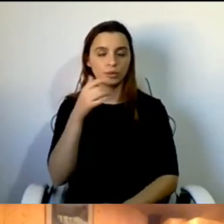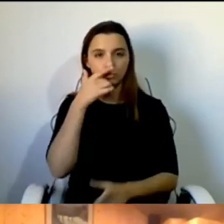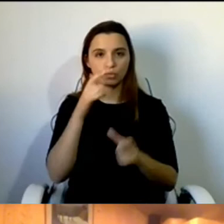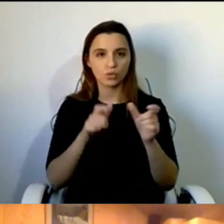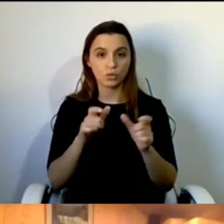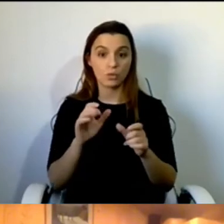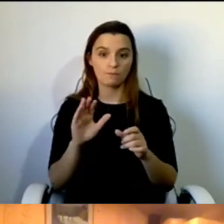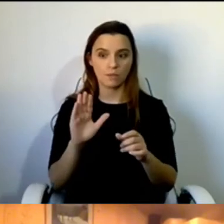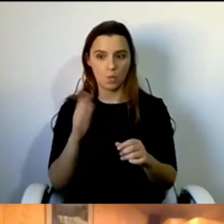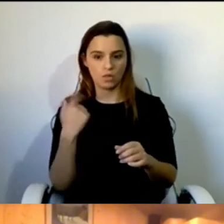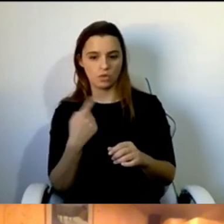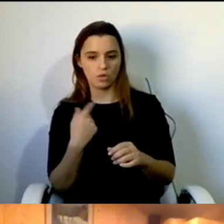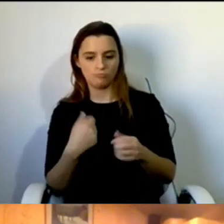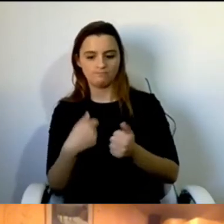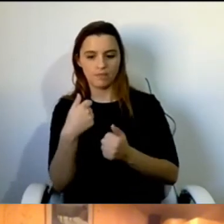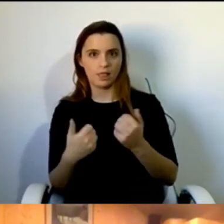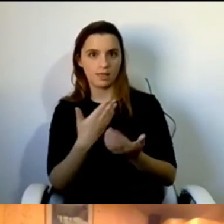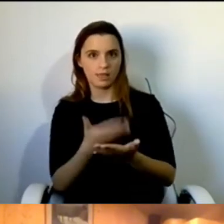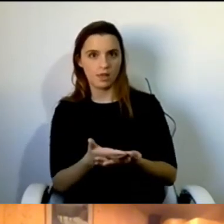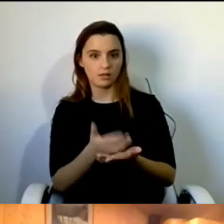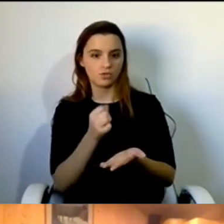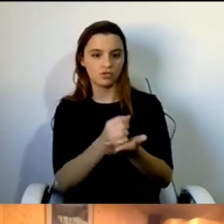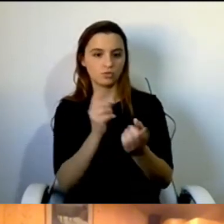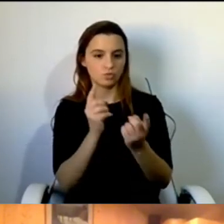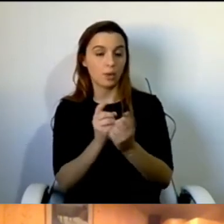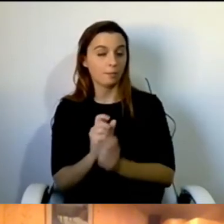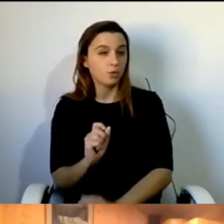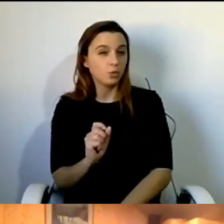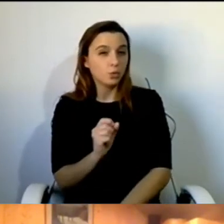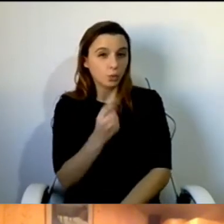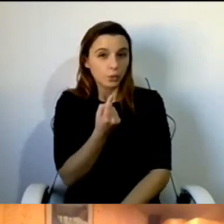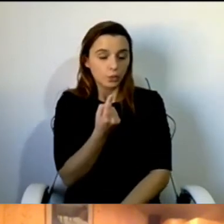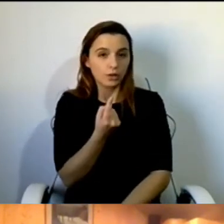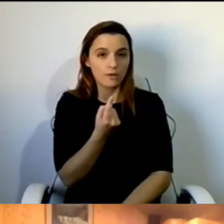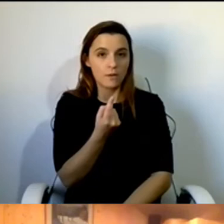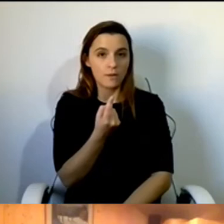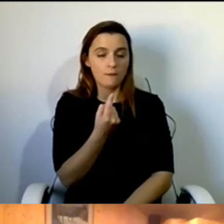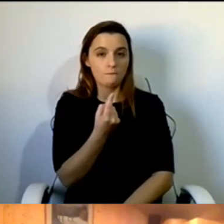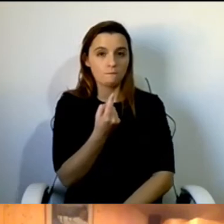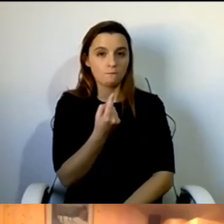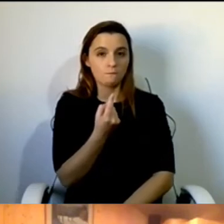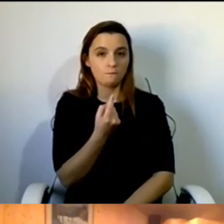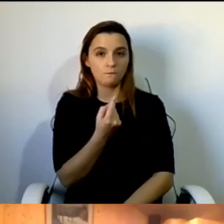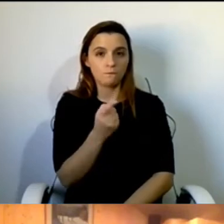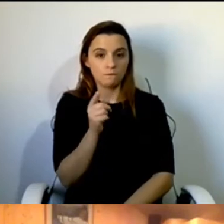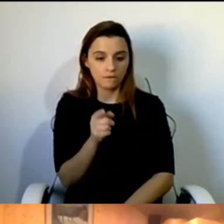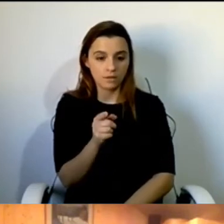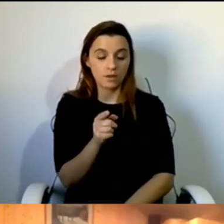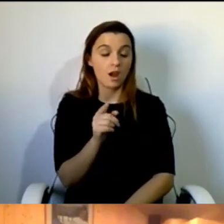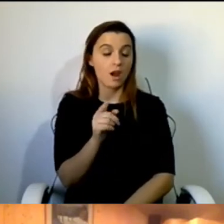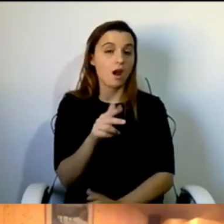time, from approximately granting 80% of those applicants the first time.